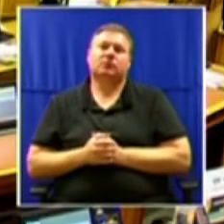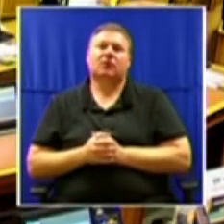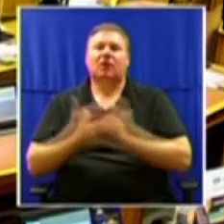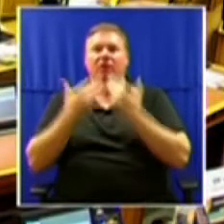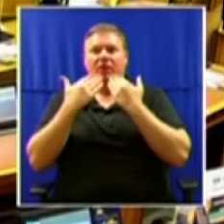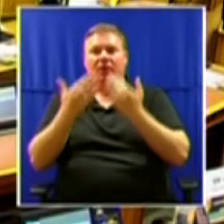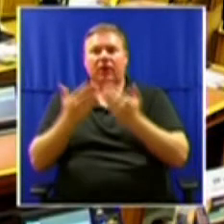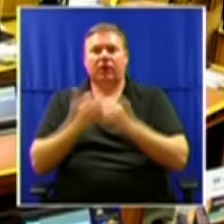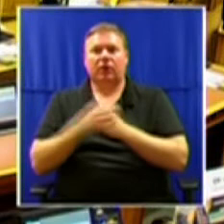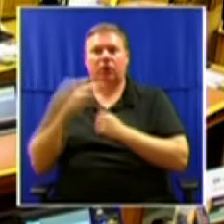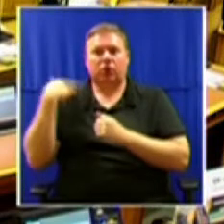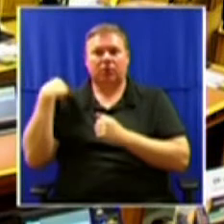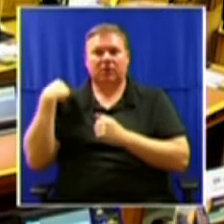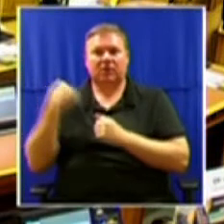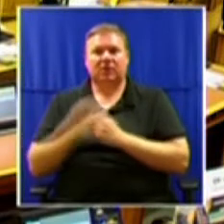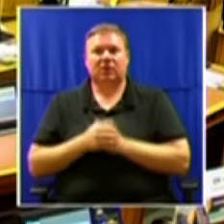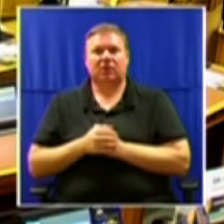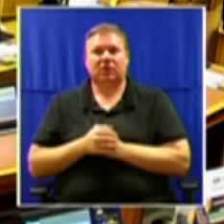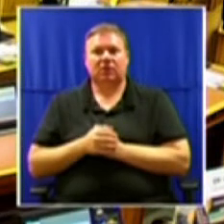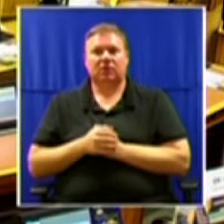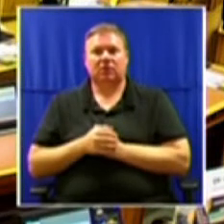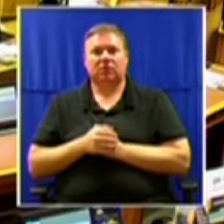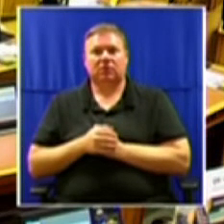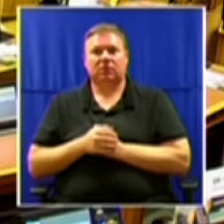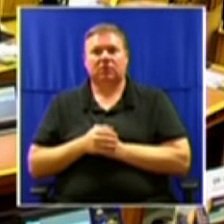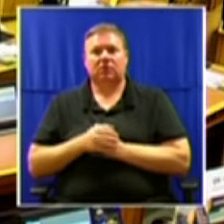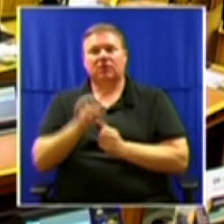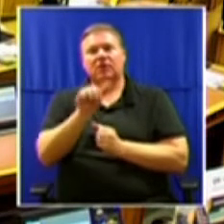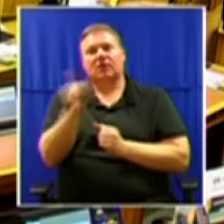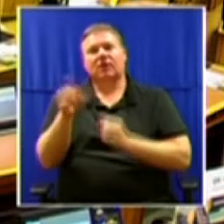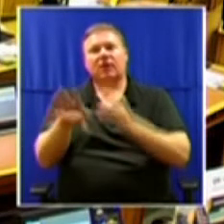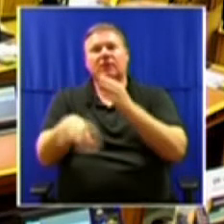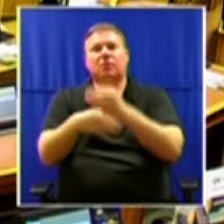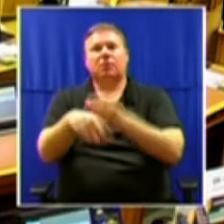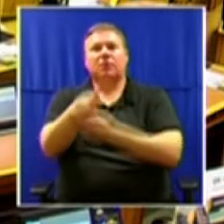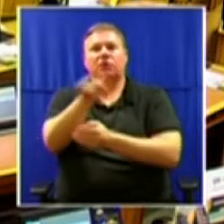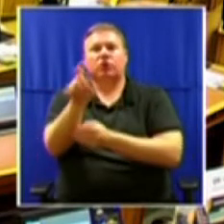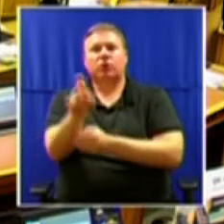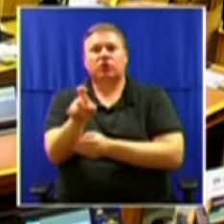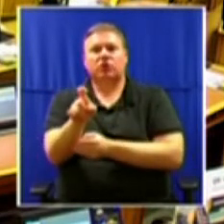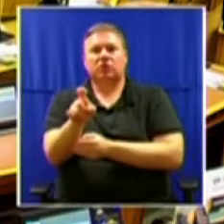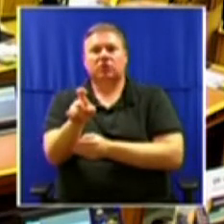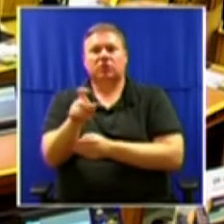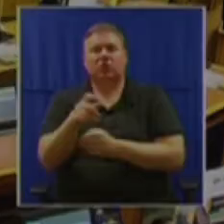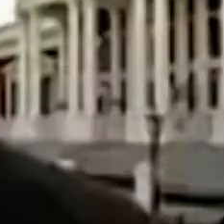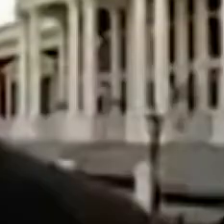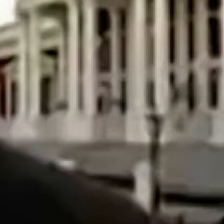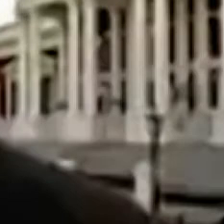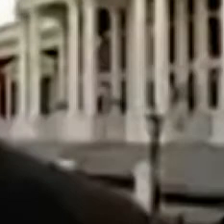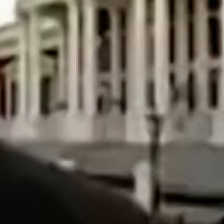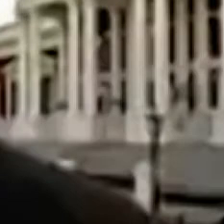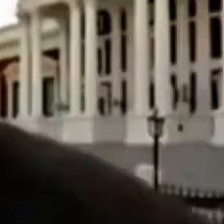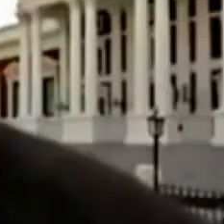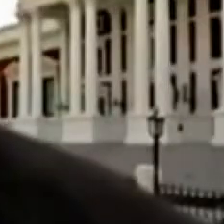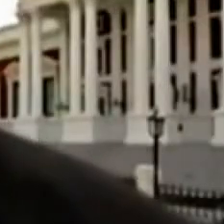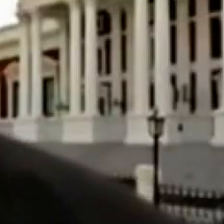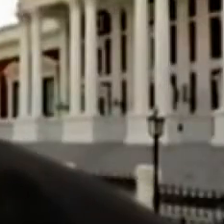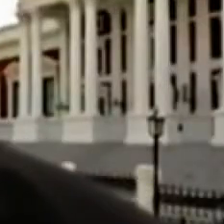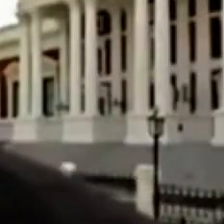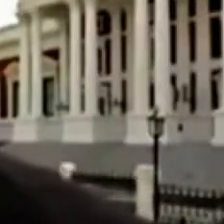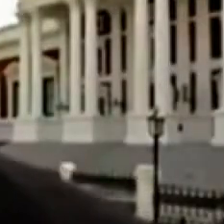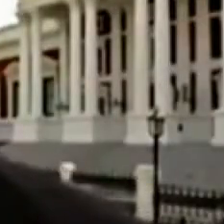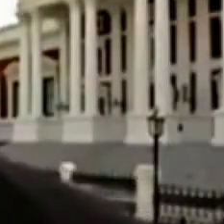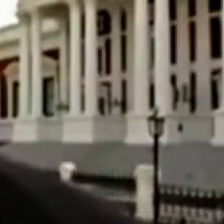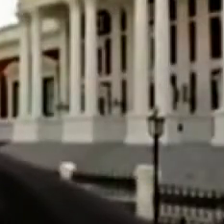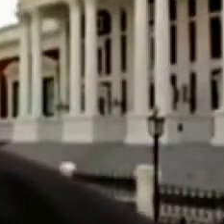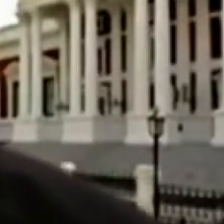Thank you, Minister. The next supplementary question is asked by Honorable